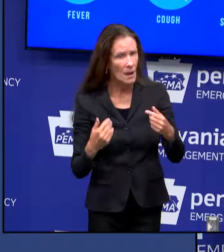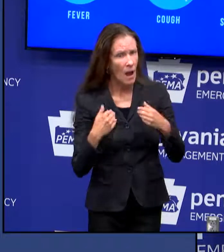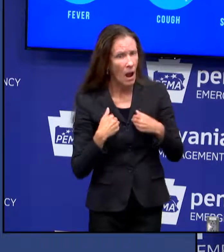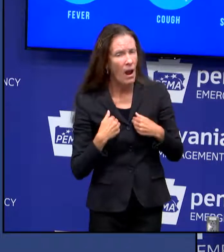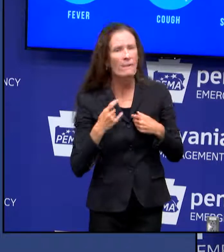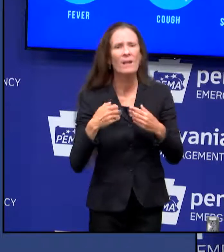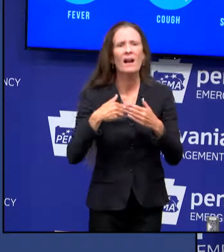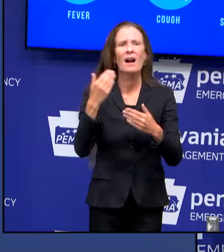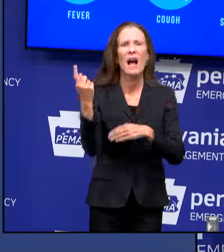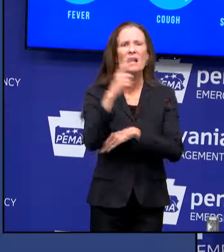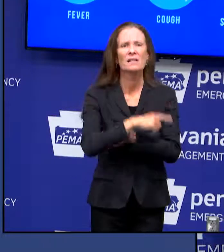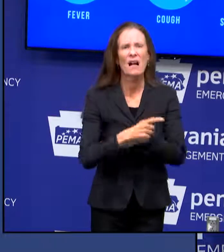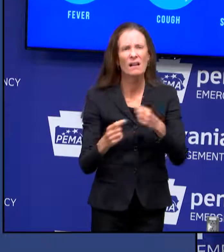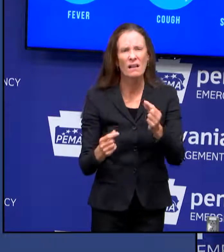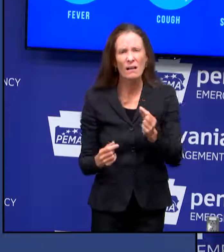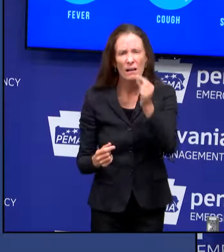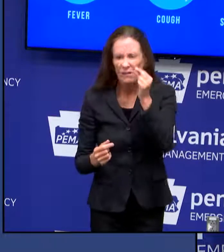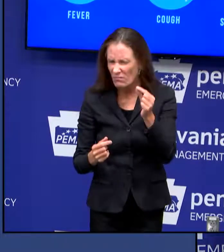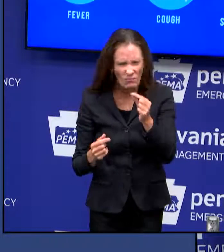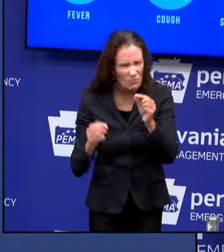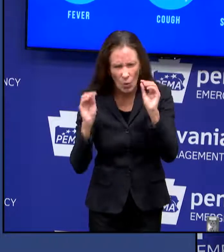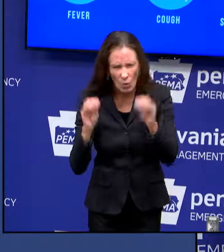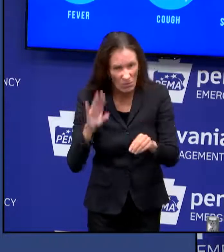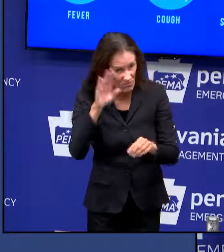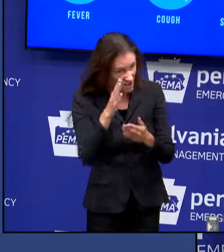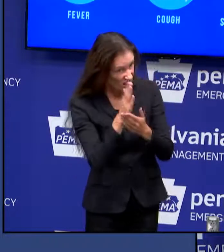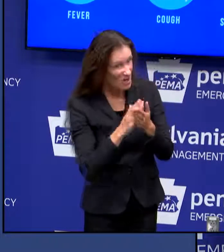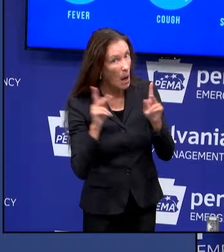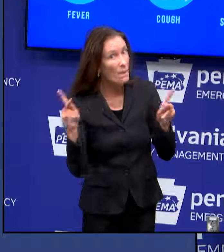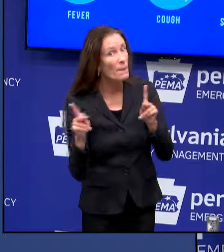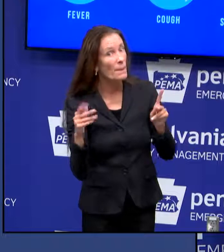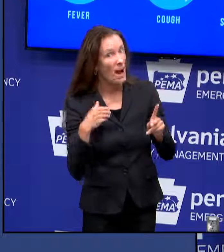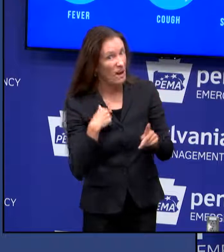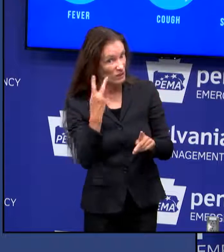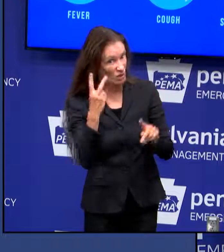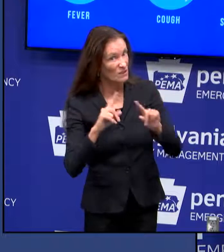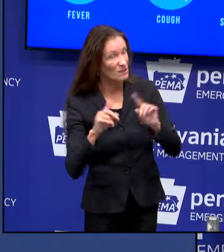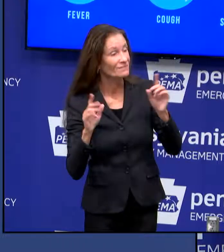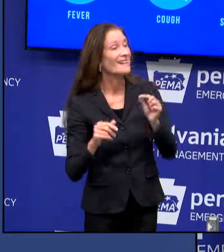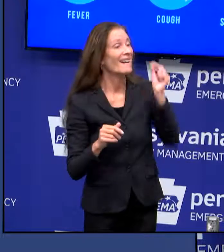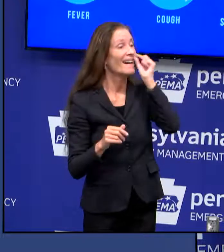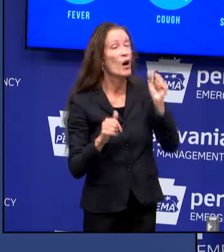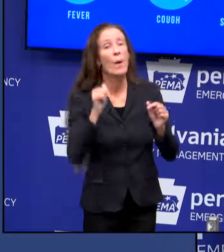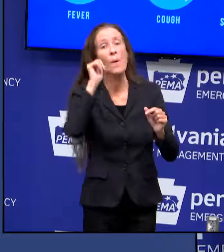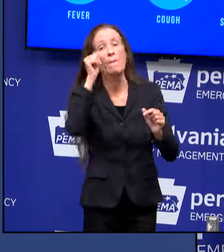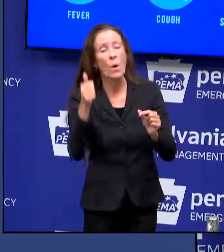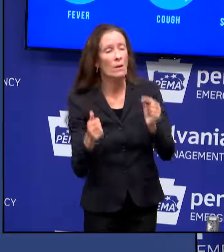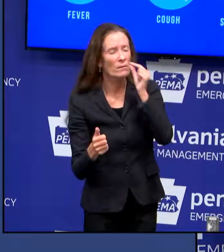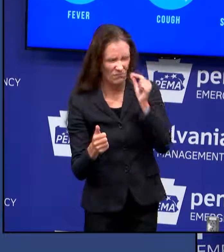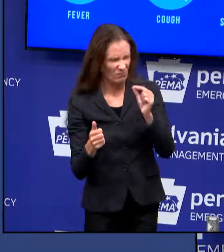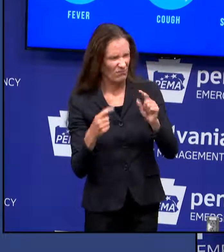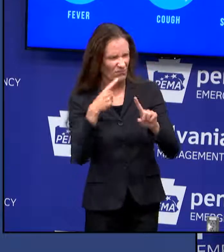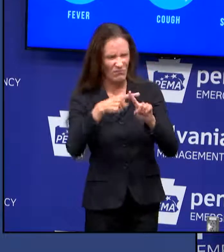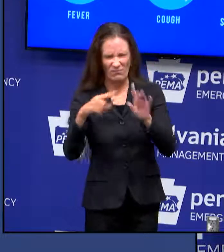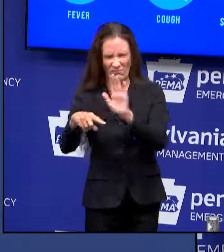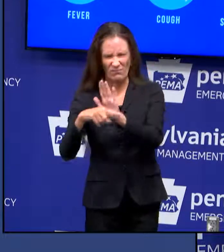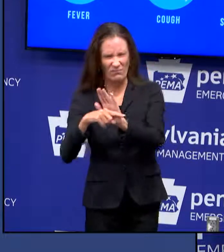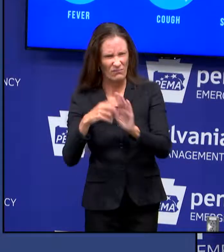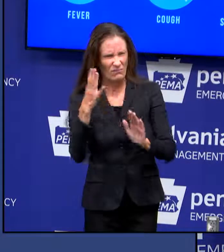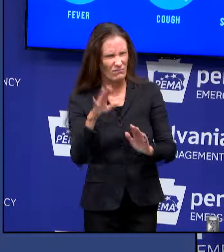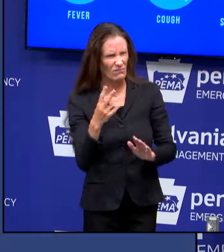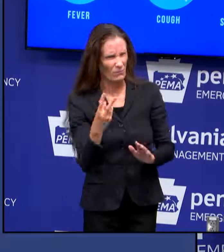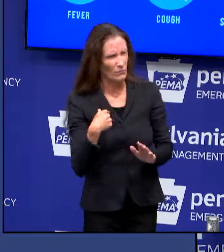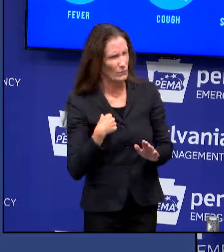false positive, and then my question from that is, not only would, I'm assuming that be a concern for you, but how much of a concern is that those